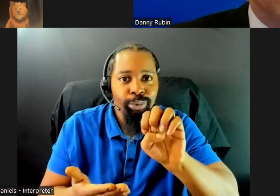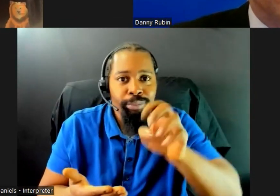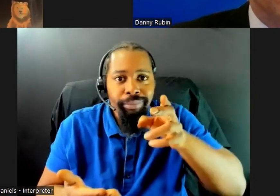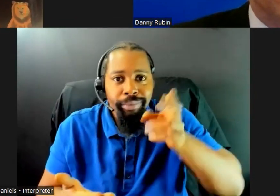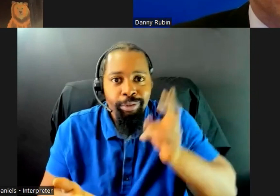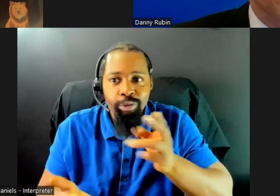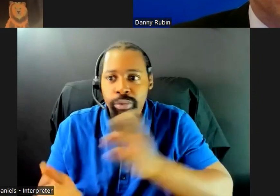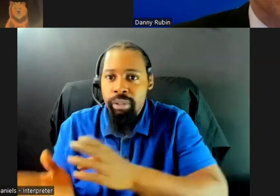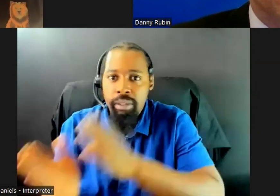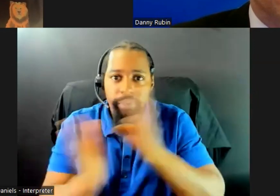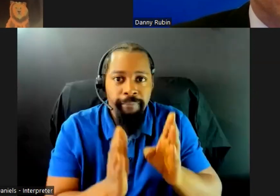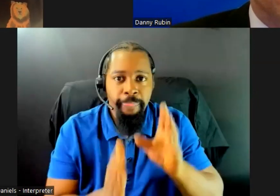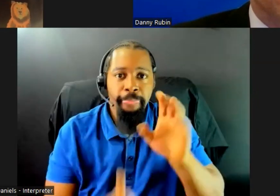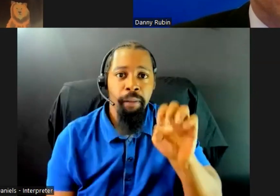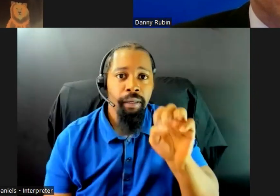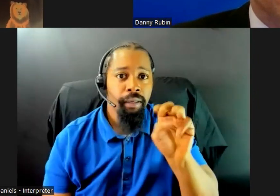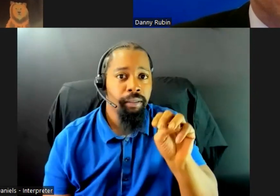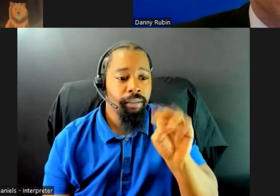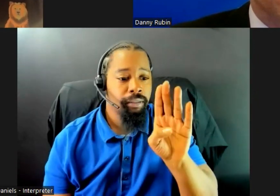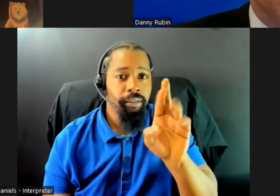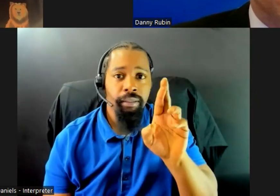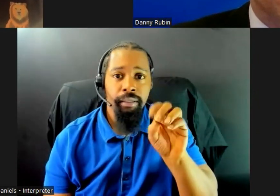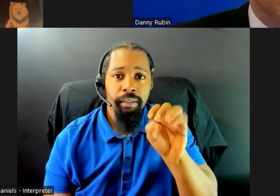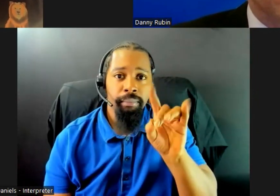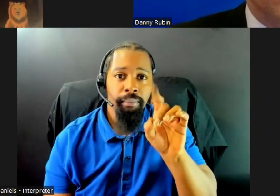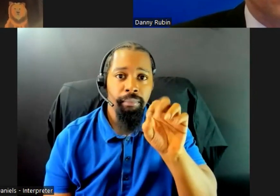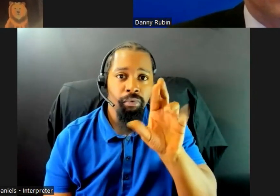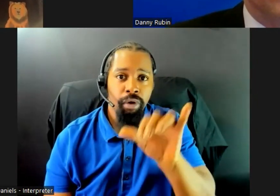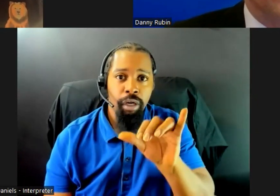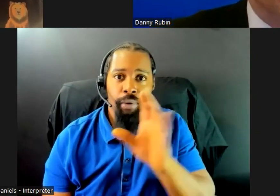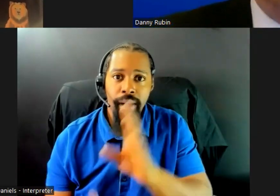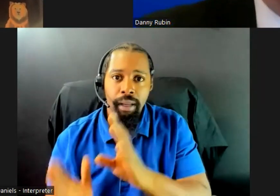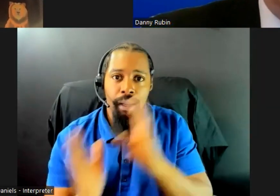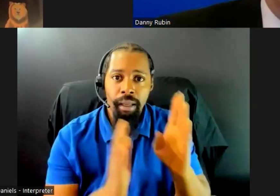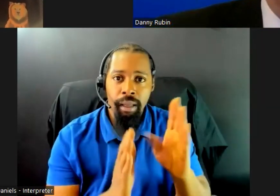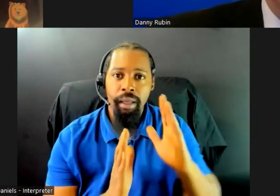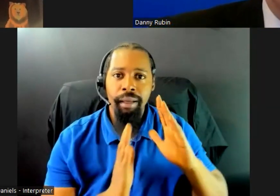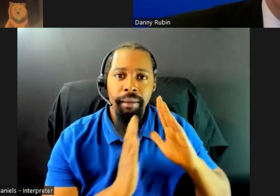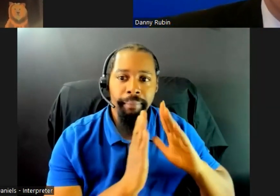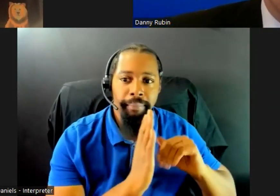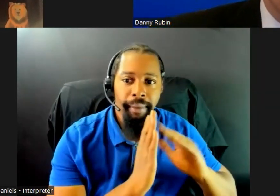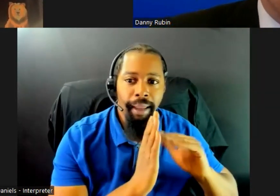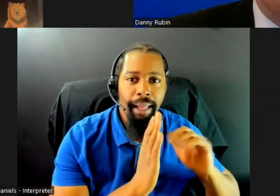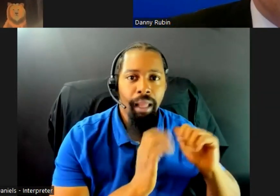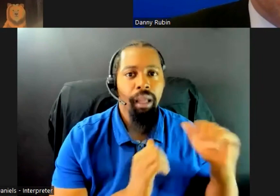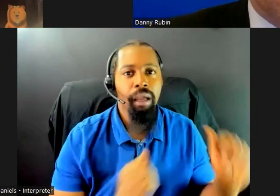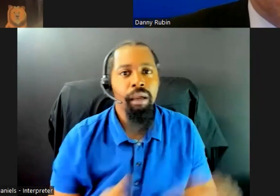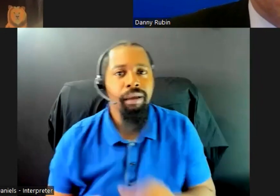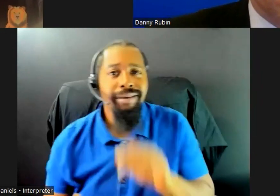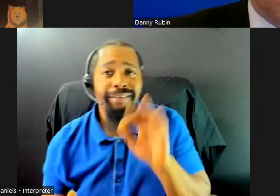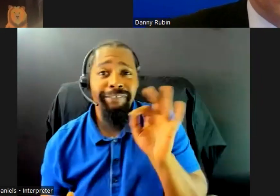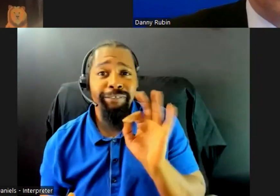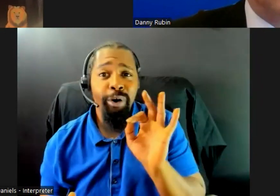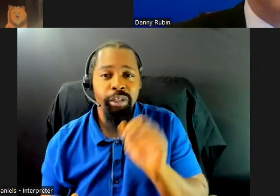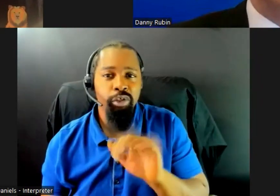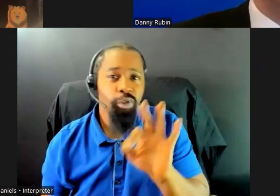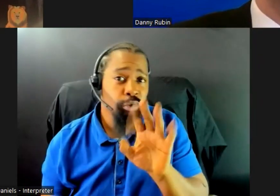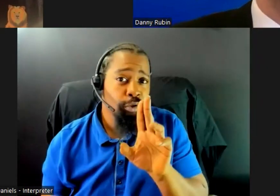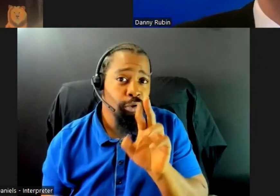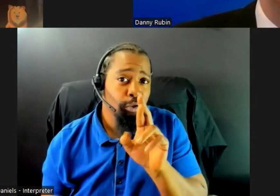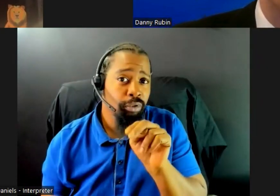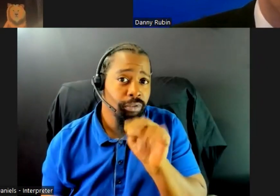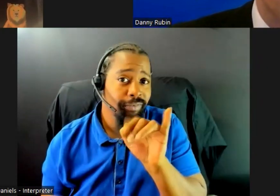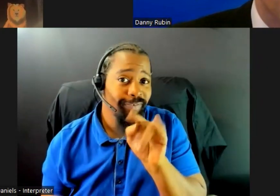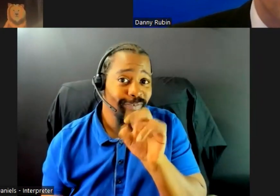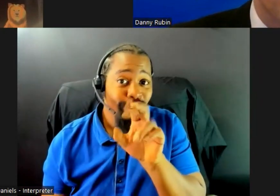painting, even some furniture classes. Everything was something that helped me